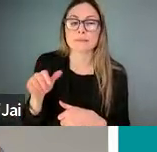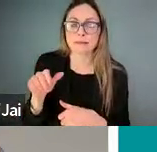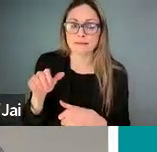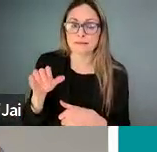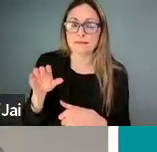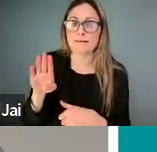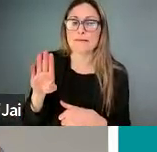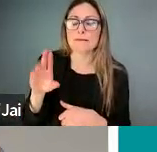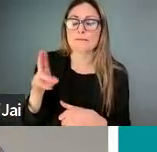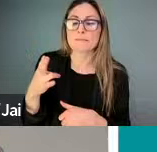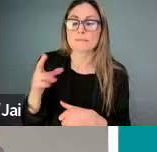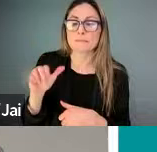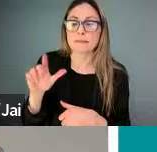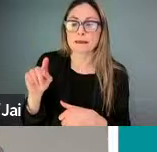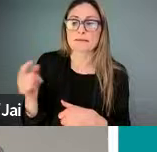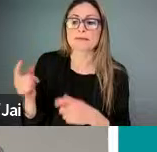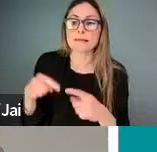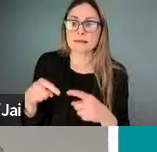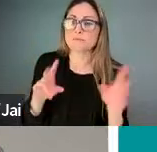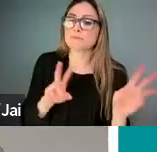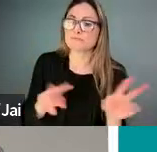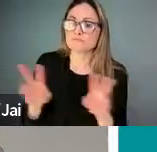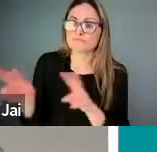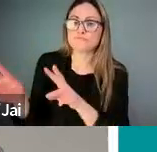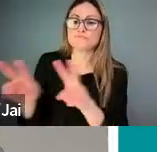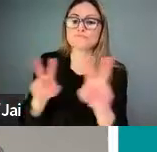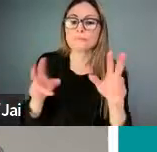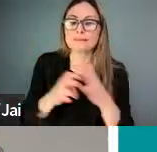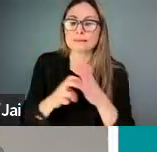to take a bridge tour as well as